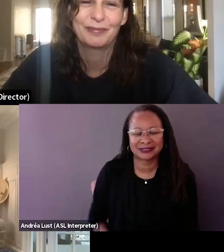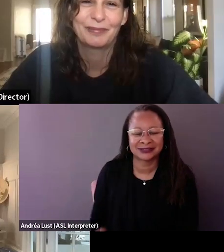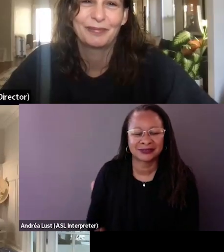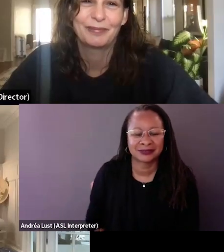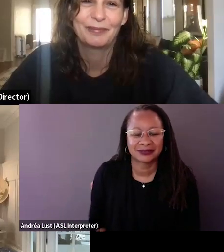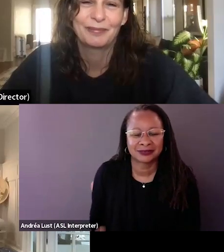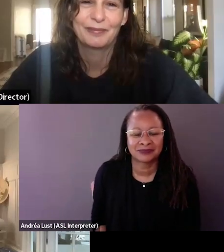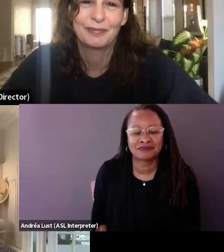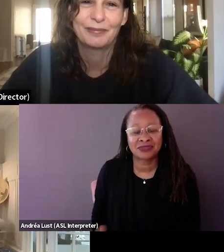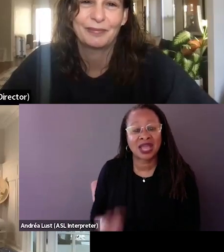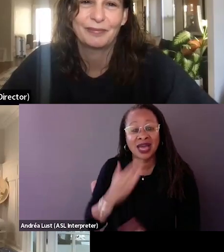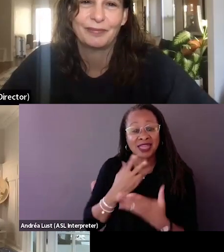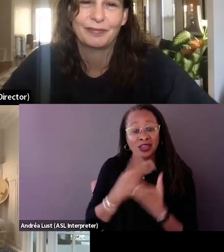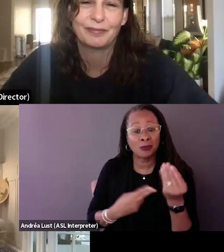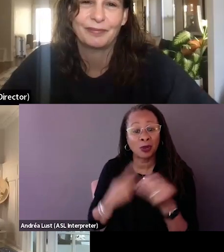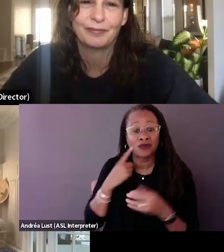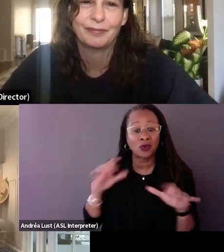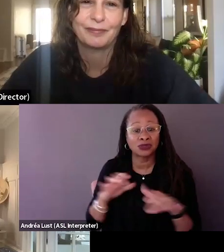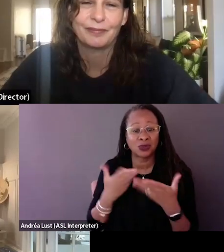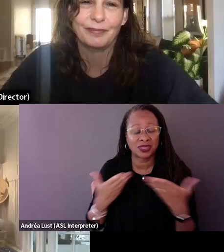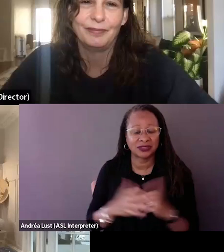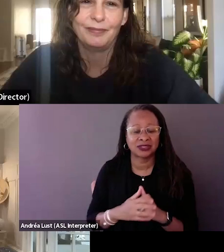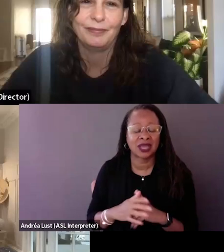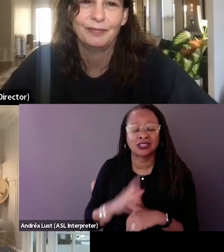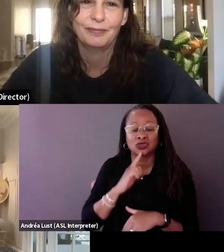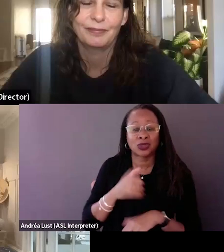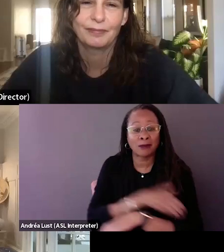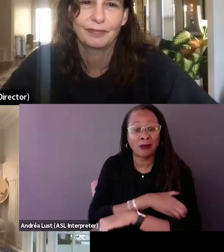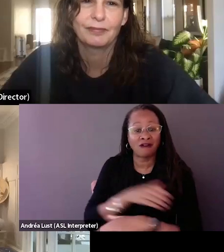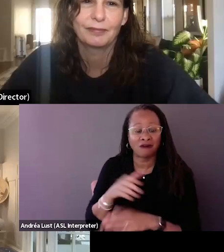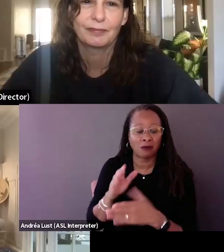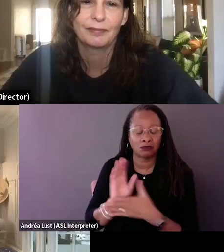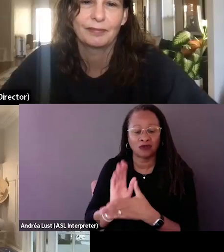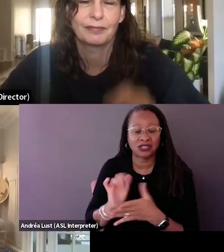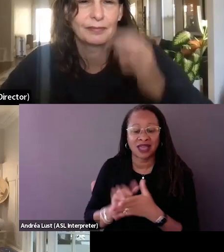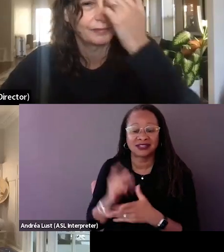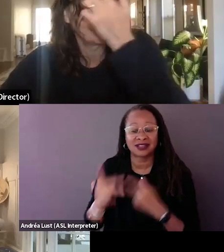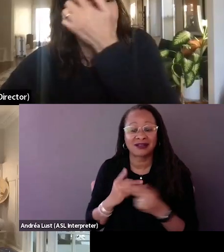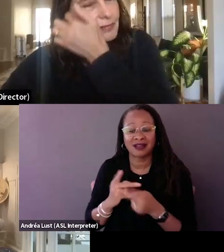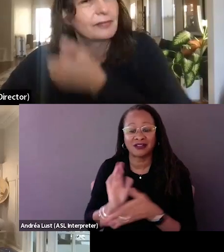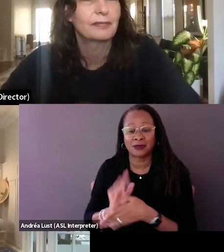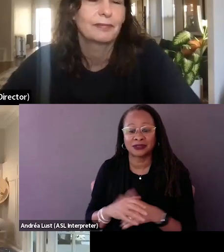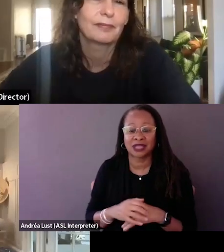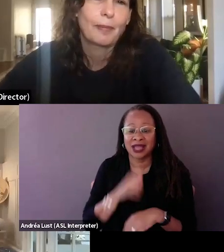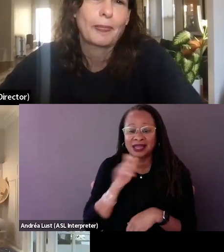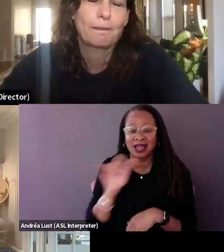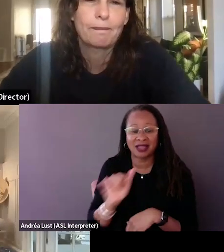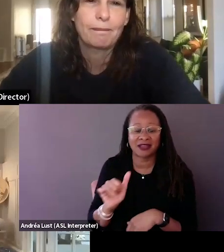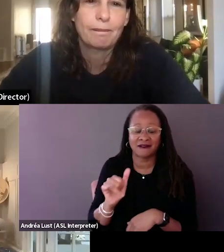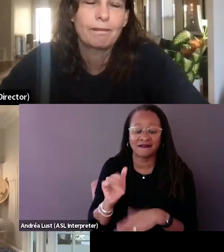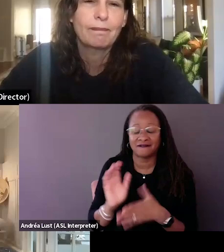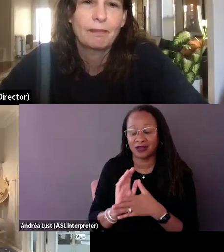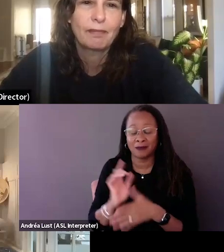Well, thank you both for doing this. It is a powerful movie. It is one of those movies that, unlike a film about North Korea,